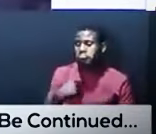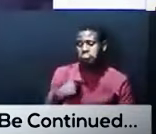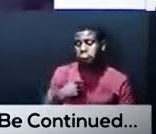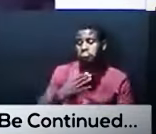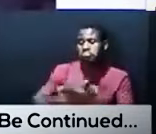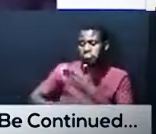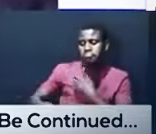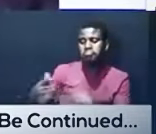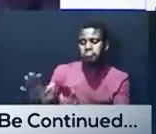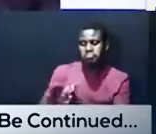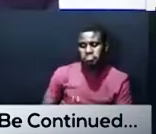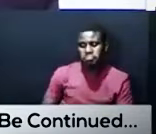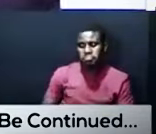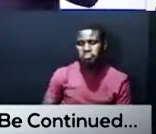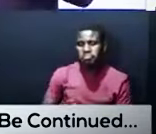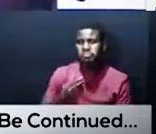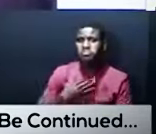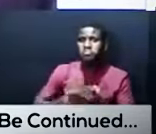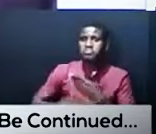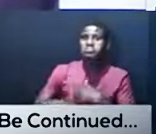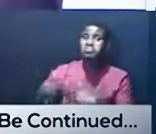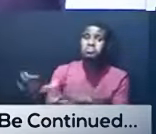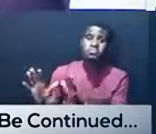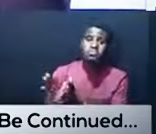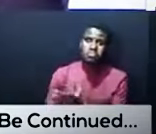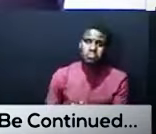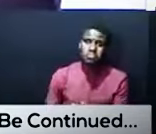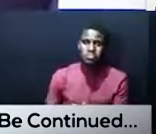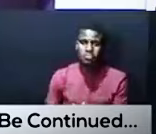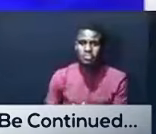Say, oh, so